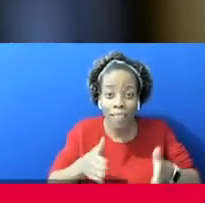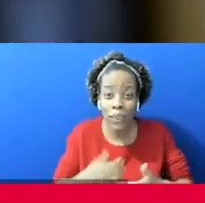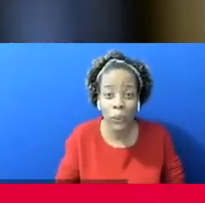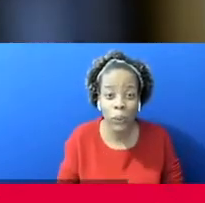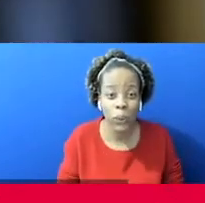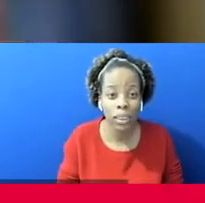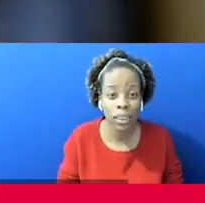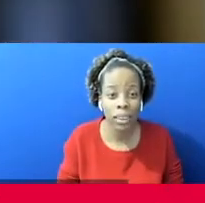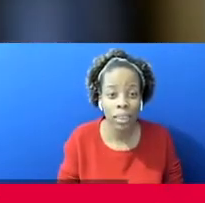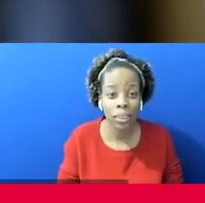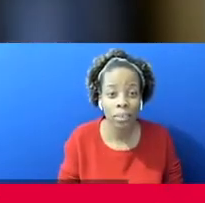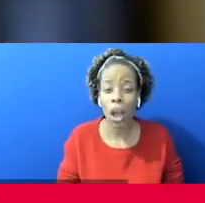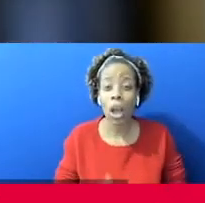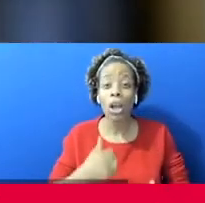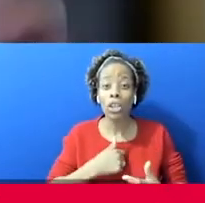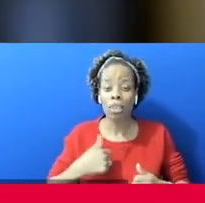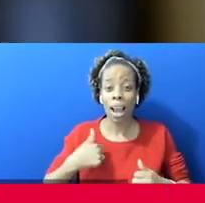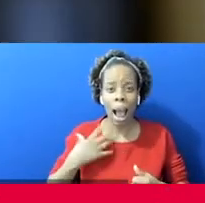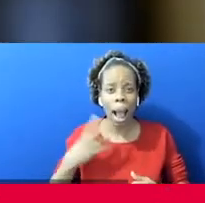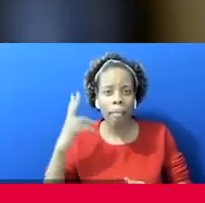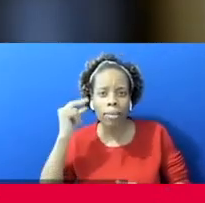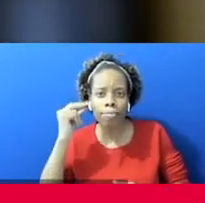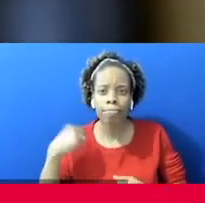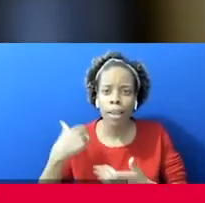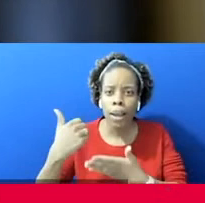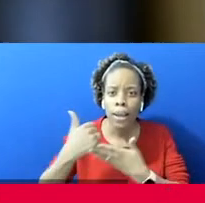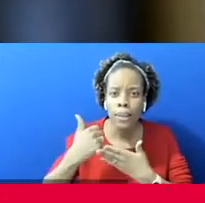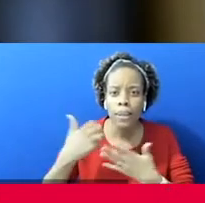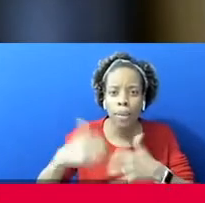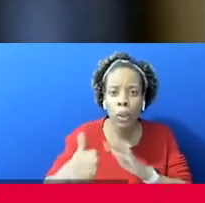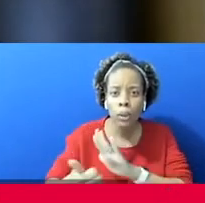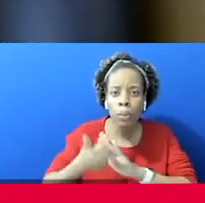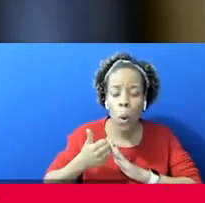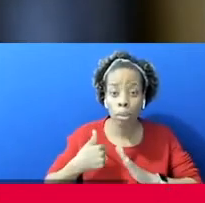Lots of sister technology, so I've got things going in my ears at different times. So loving the chat, I do